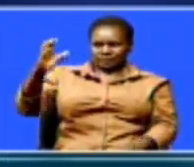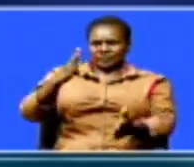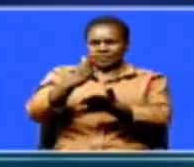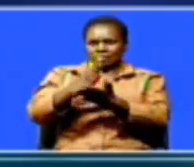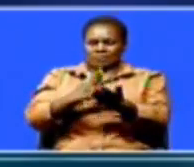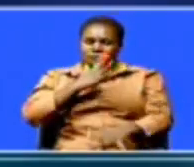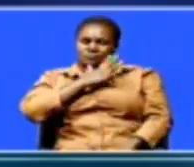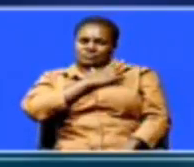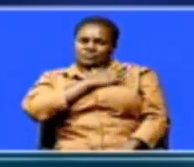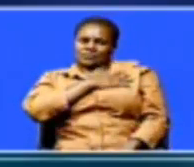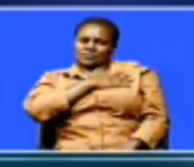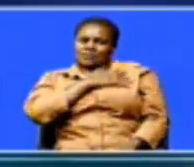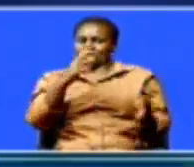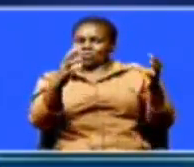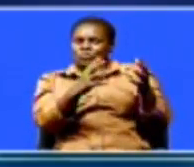of the NASA coalition.